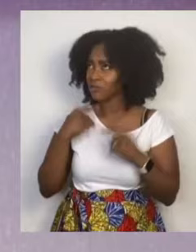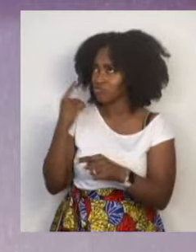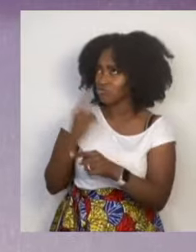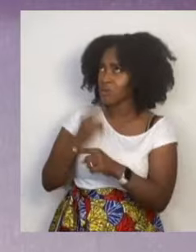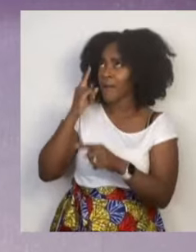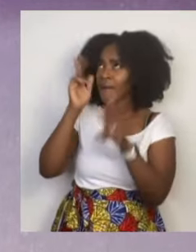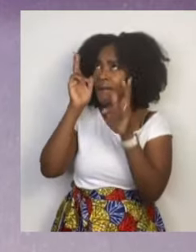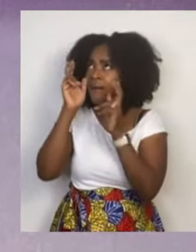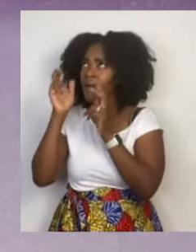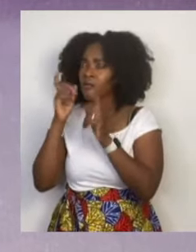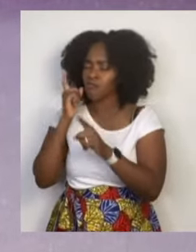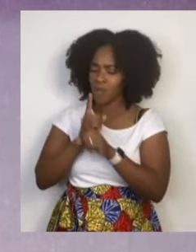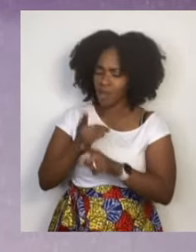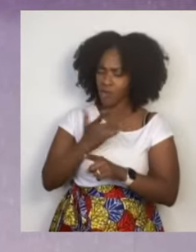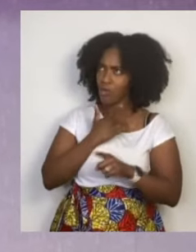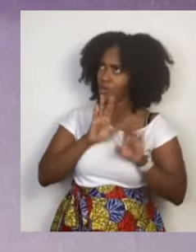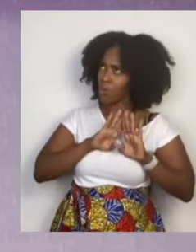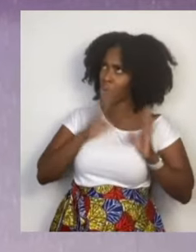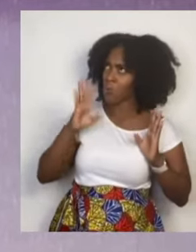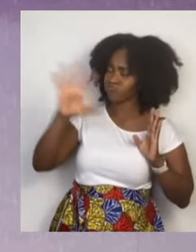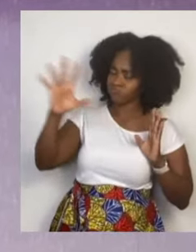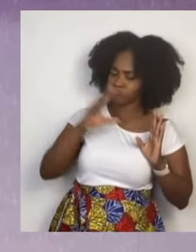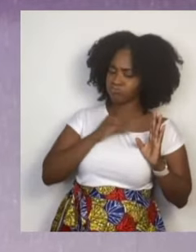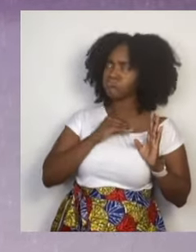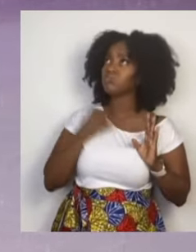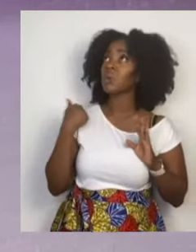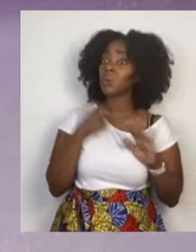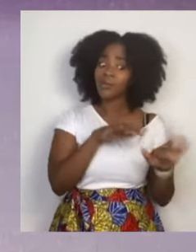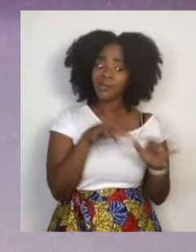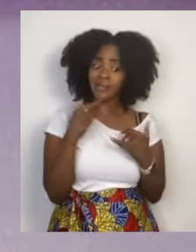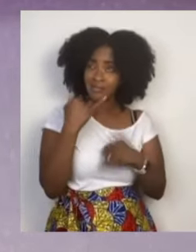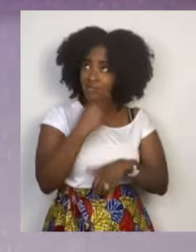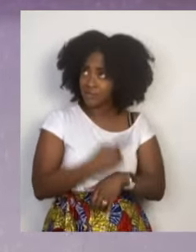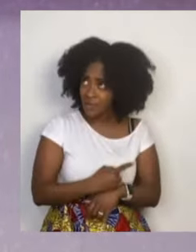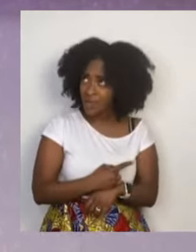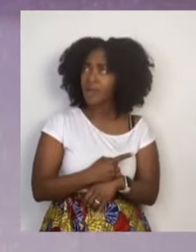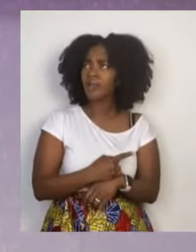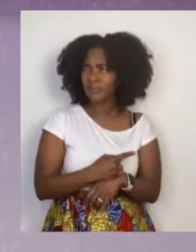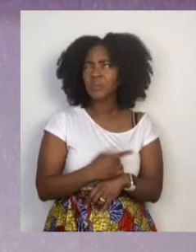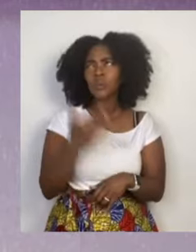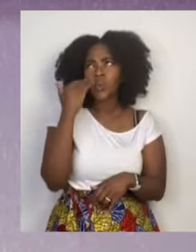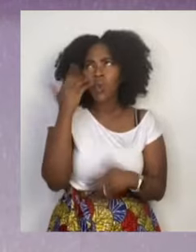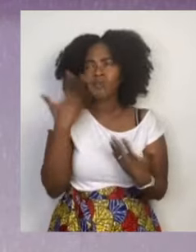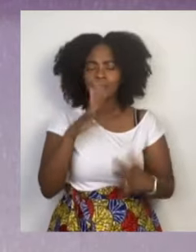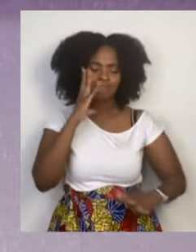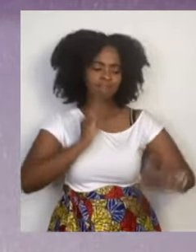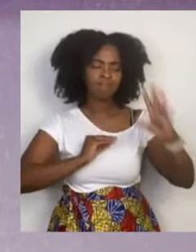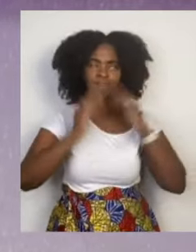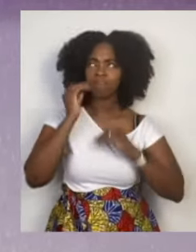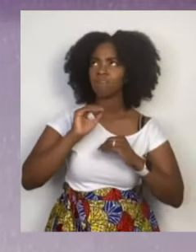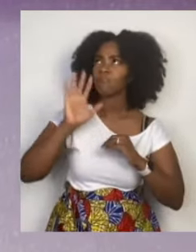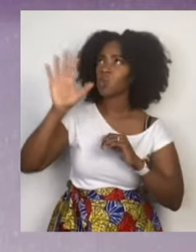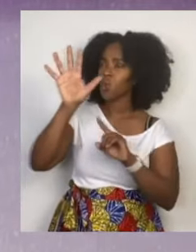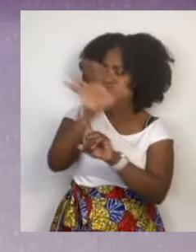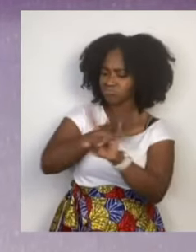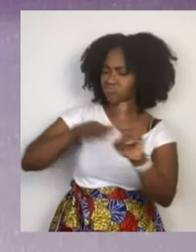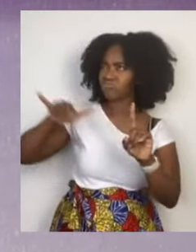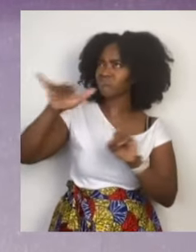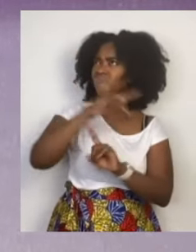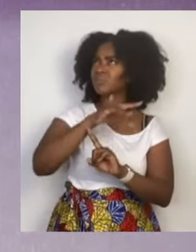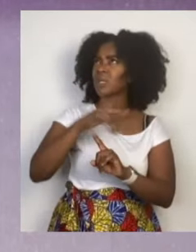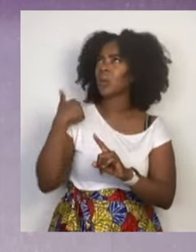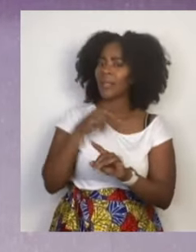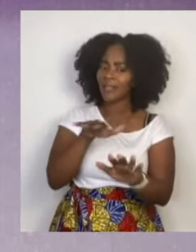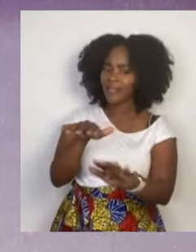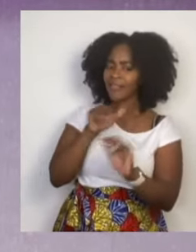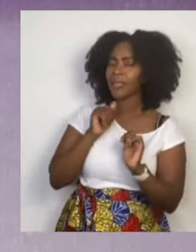today, let us leave knowing that we have been in the presence of the Lord. Let us leave knowing we have heard from you. And Lord, we'll